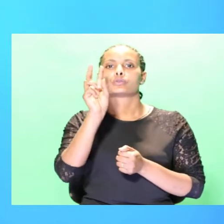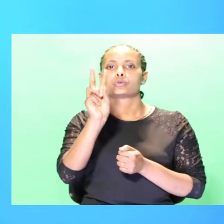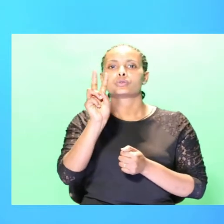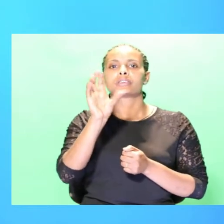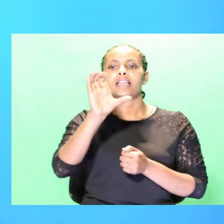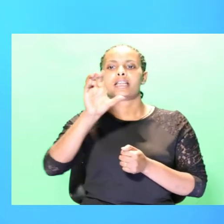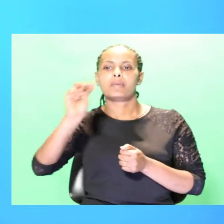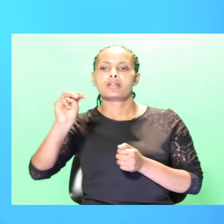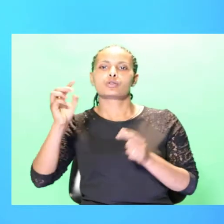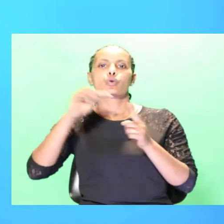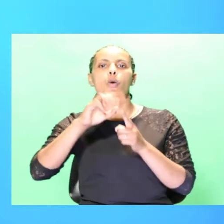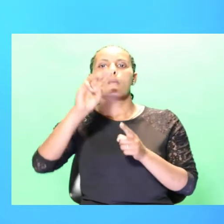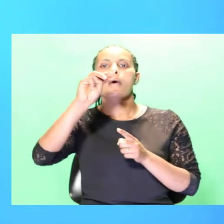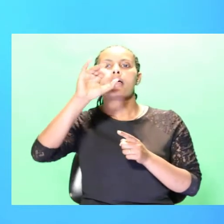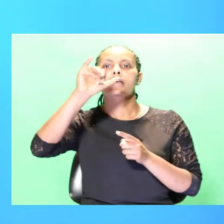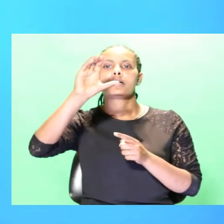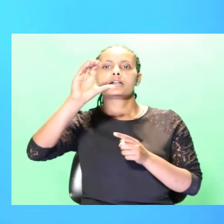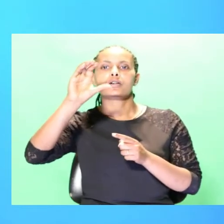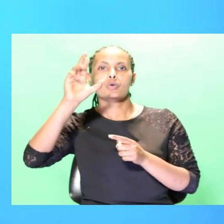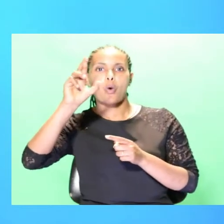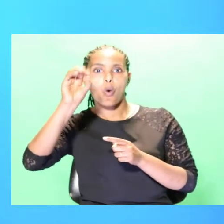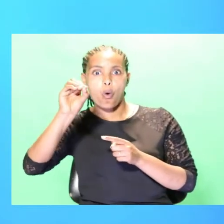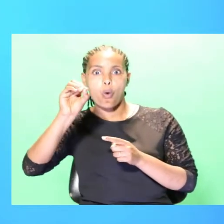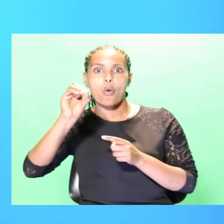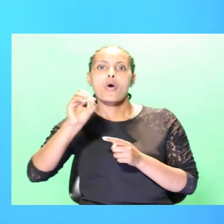to micrometer.